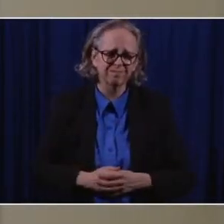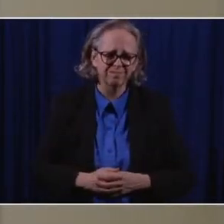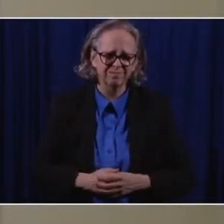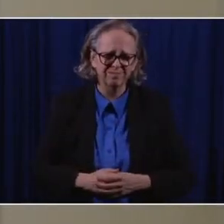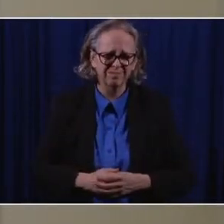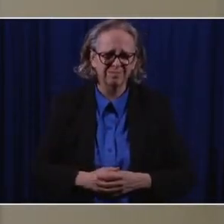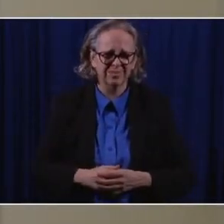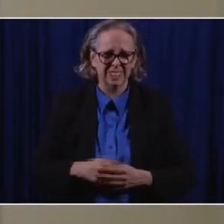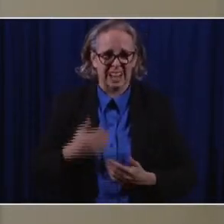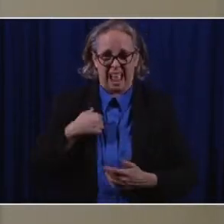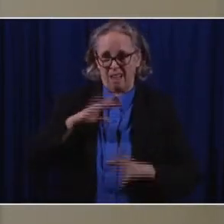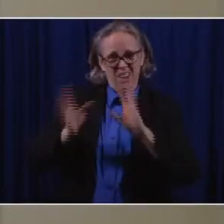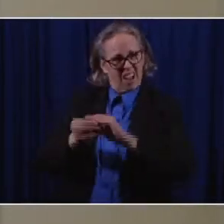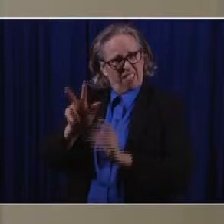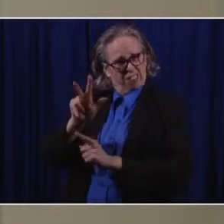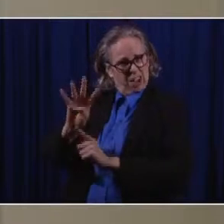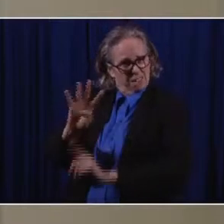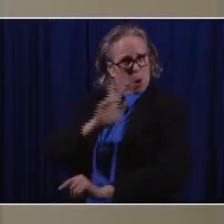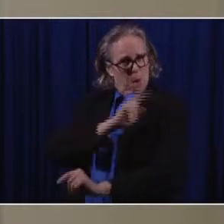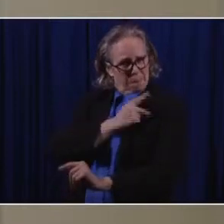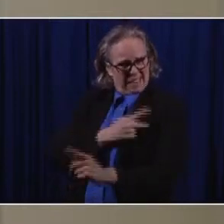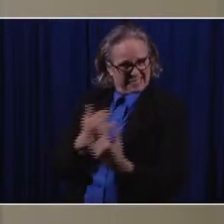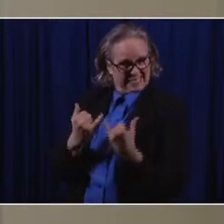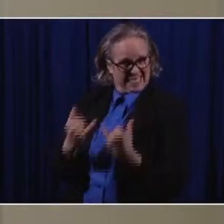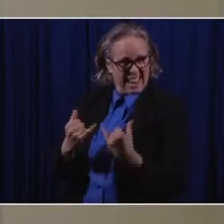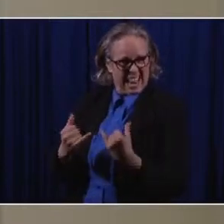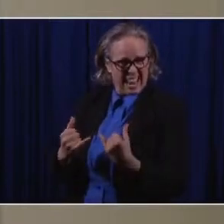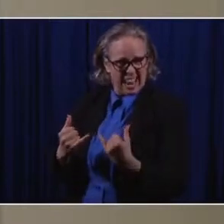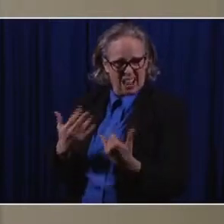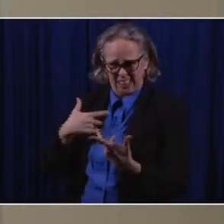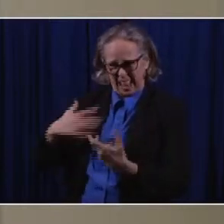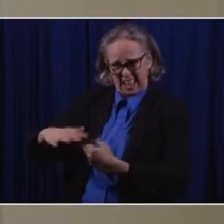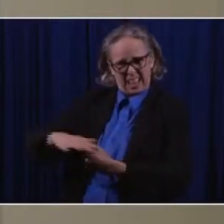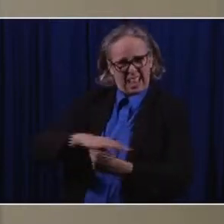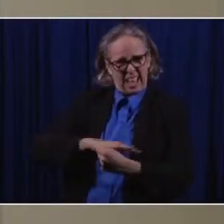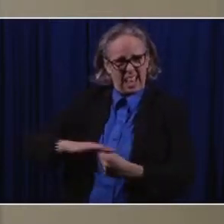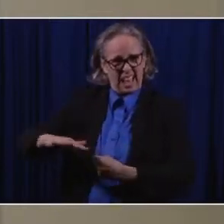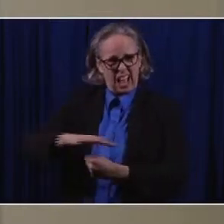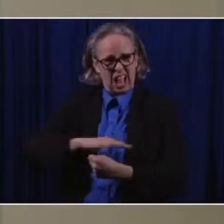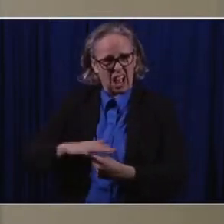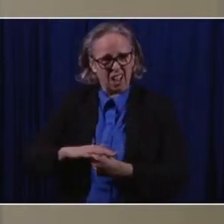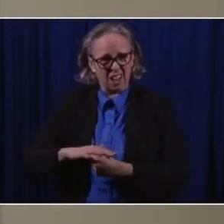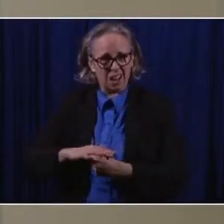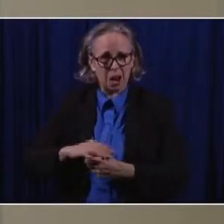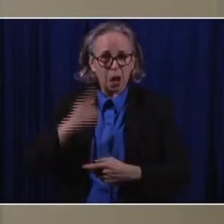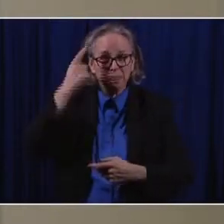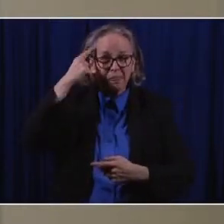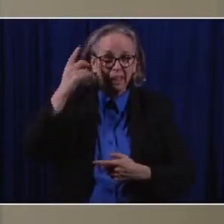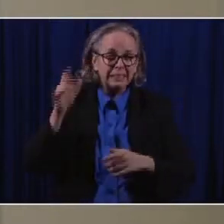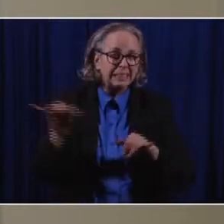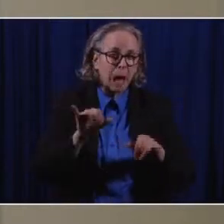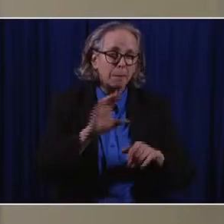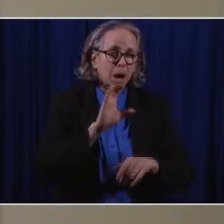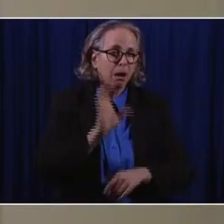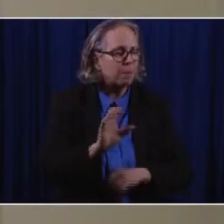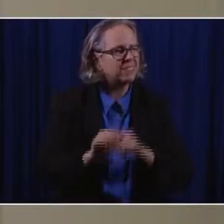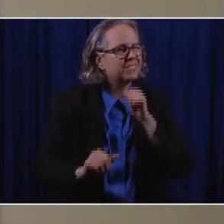in reality, it has now hit us to the point where I have concerns about the time around Thanksgiving.